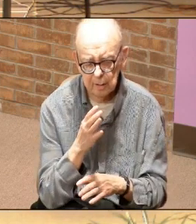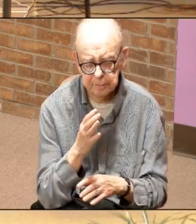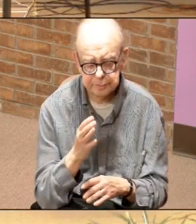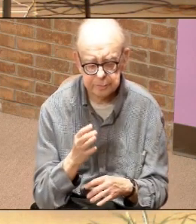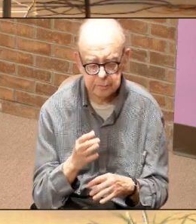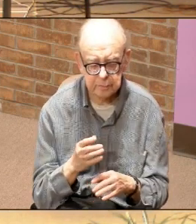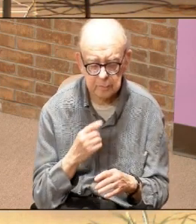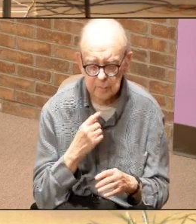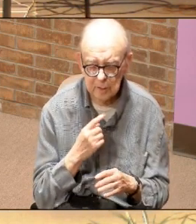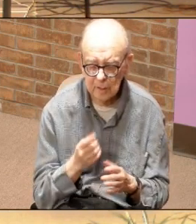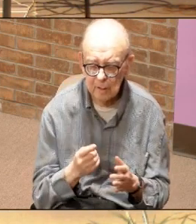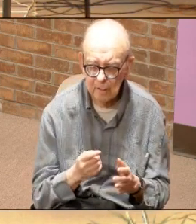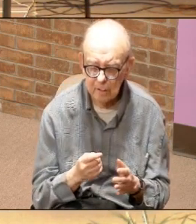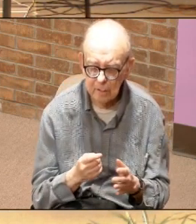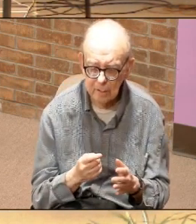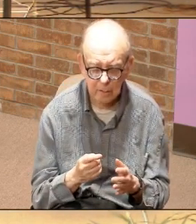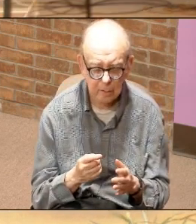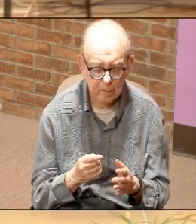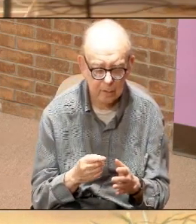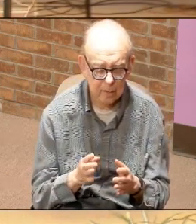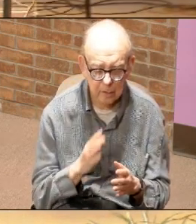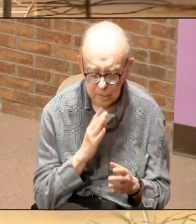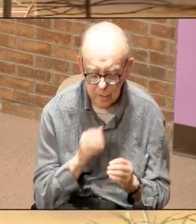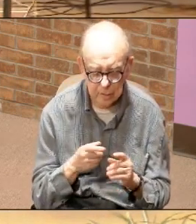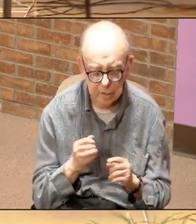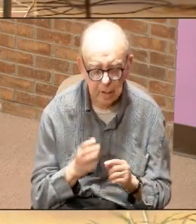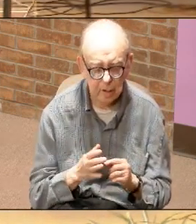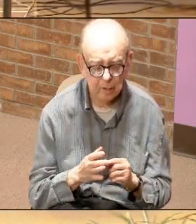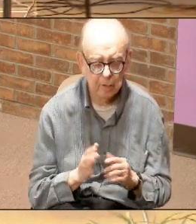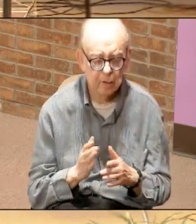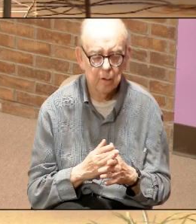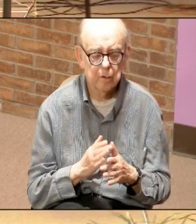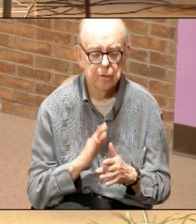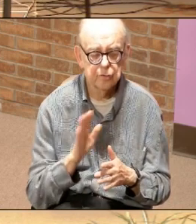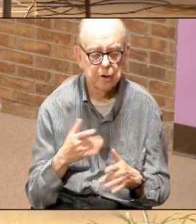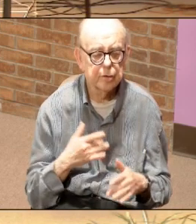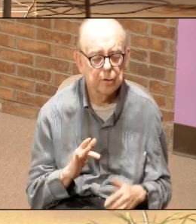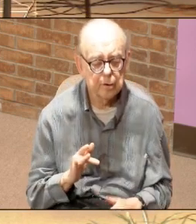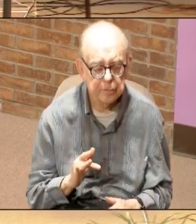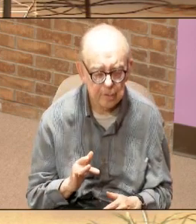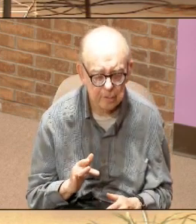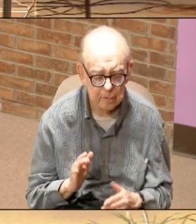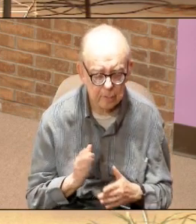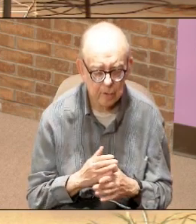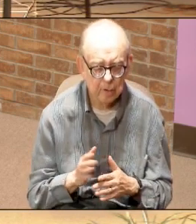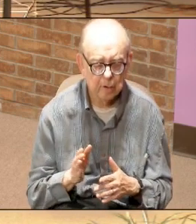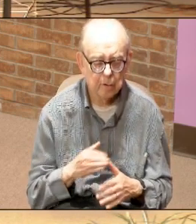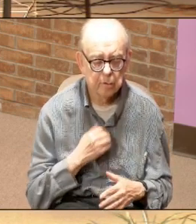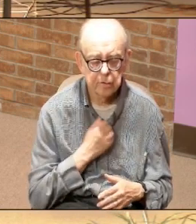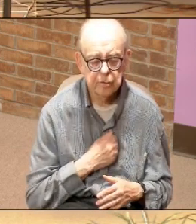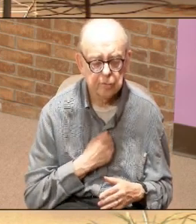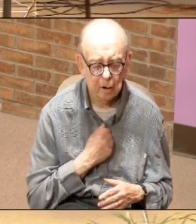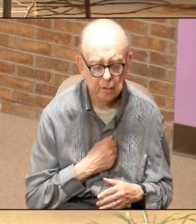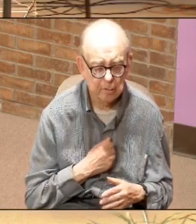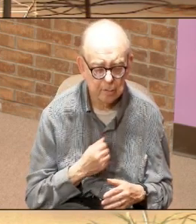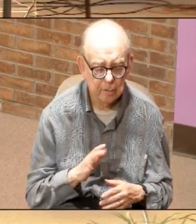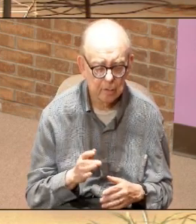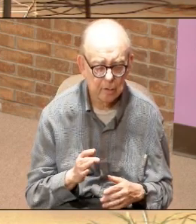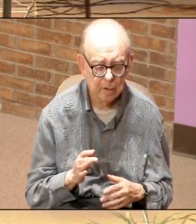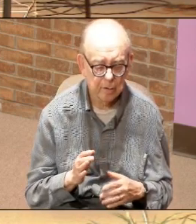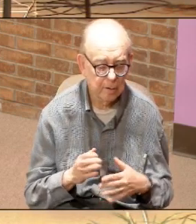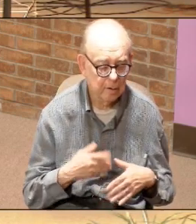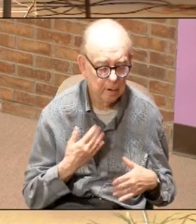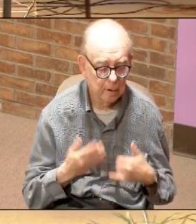he says, just talk to him. Share your hurts. Share your sorrows. Share